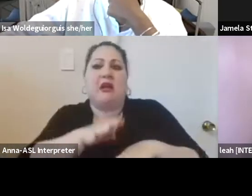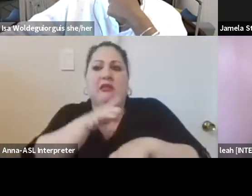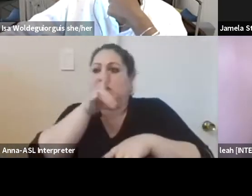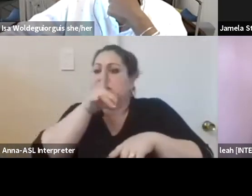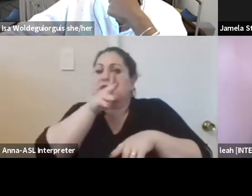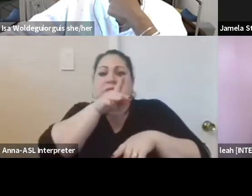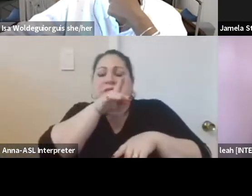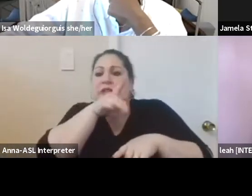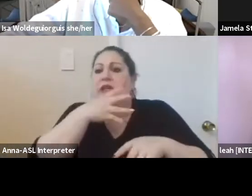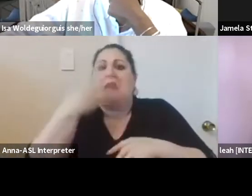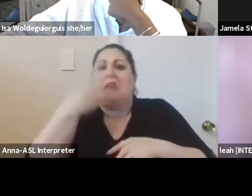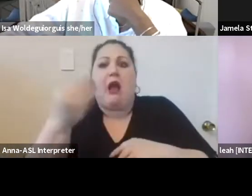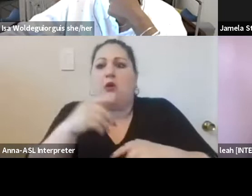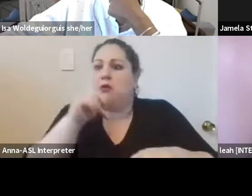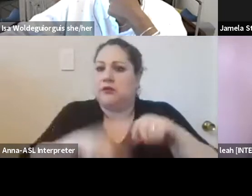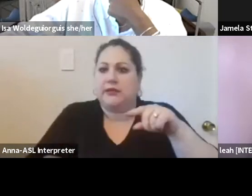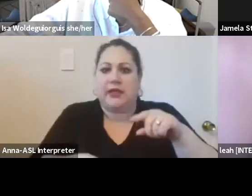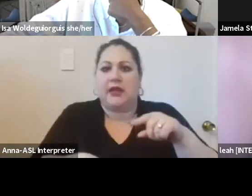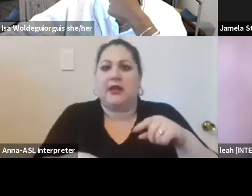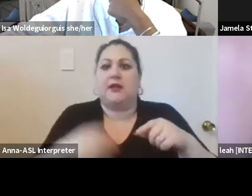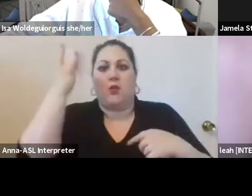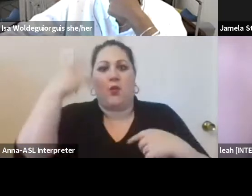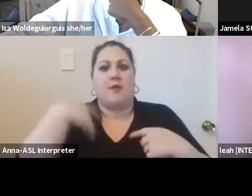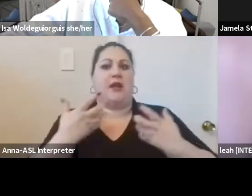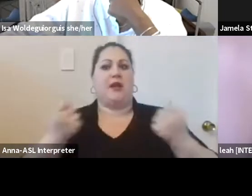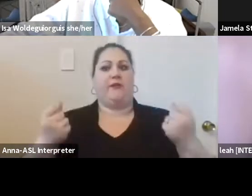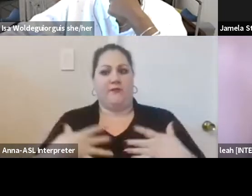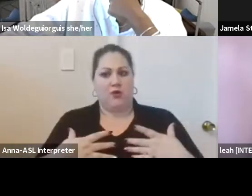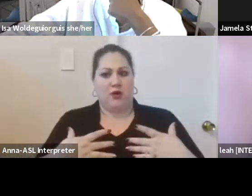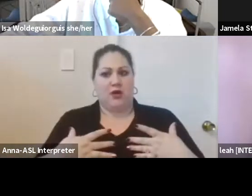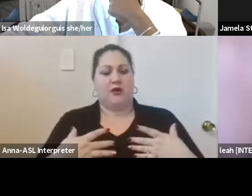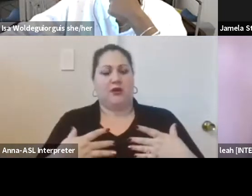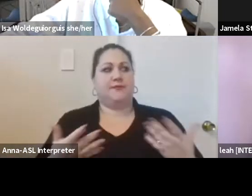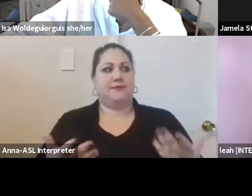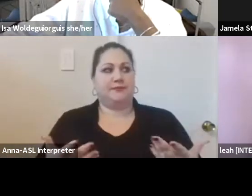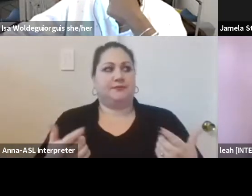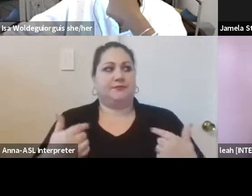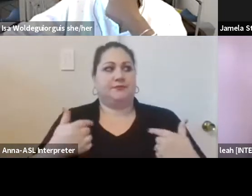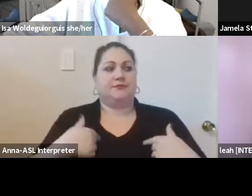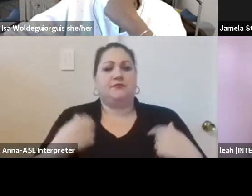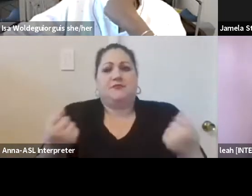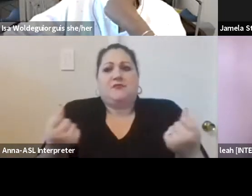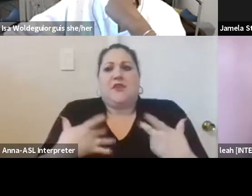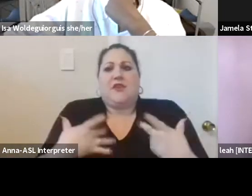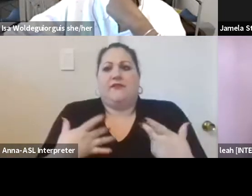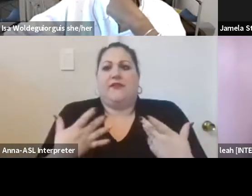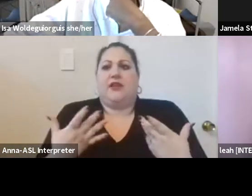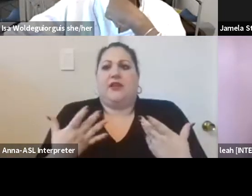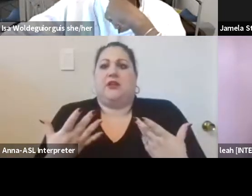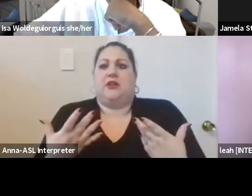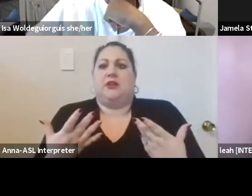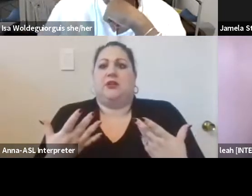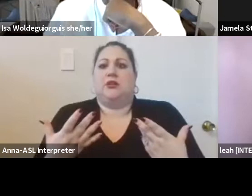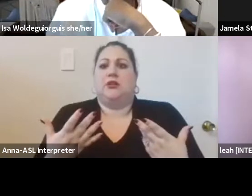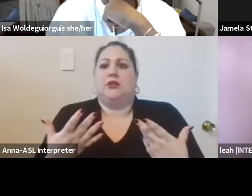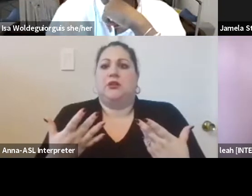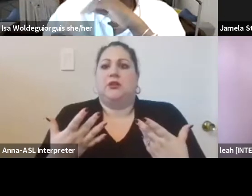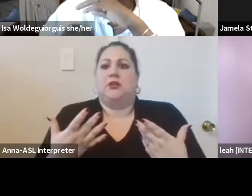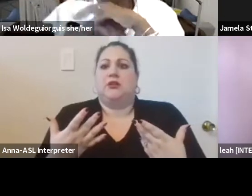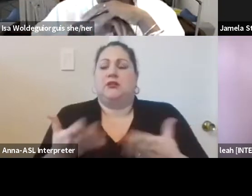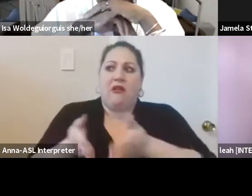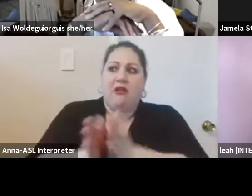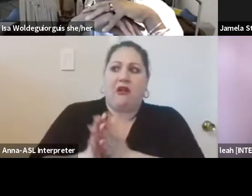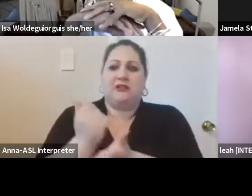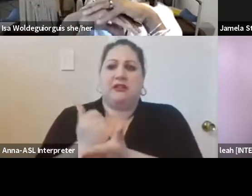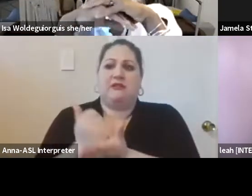despair, with the path to take to set myself free. And fear of rejection of the help I seek overwhelms me. When we go through